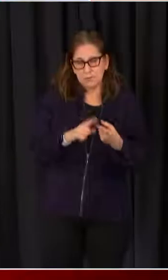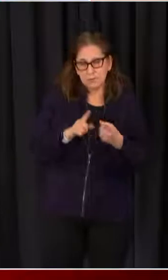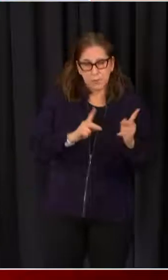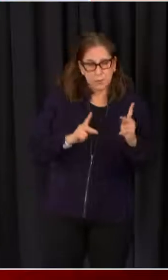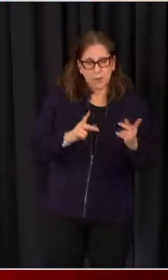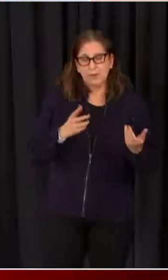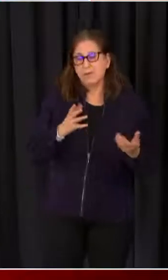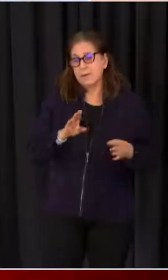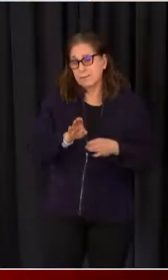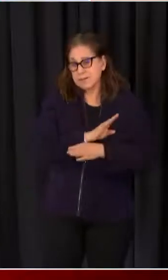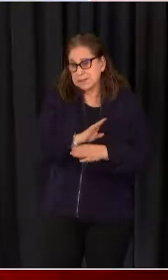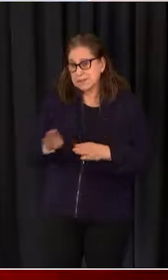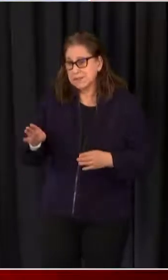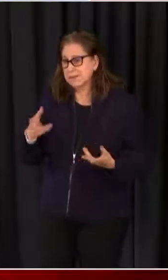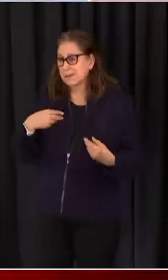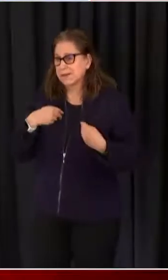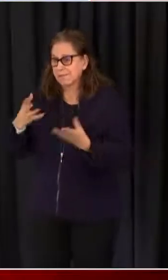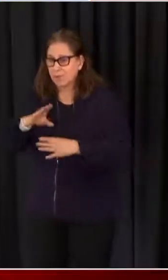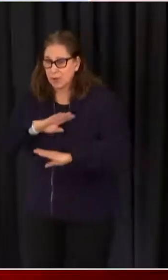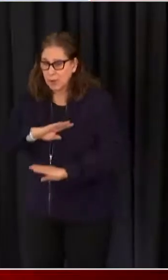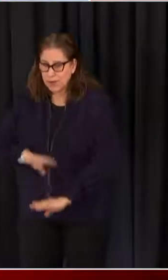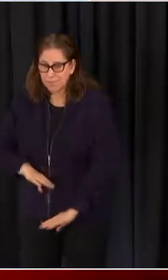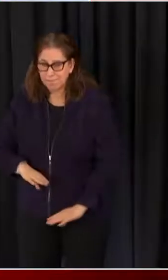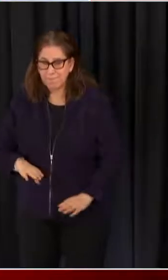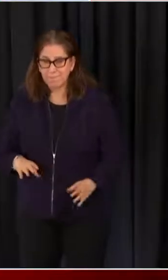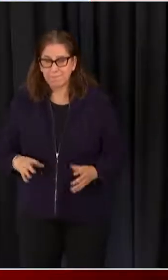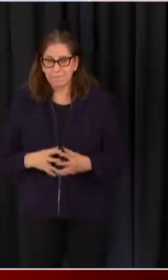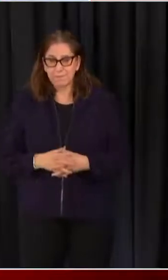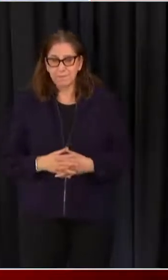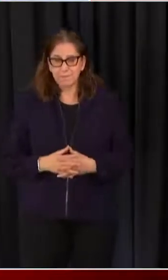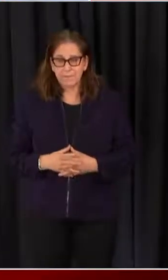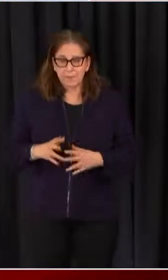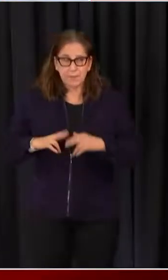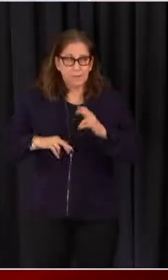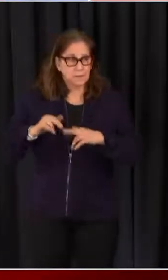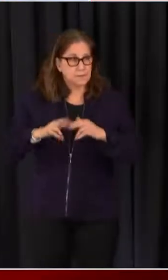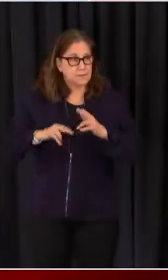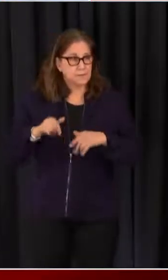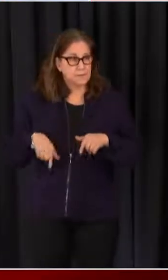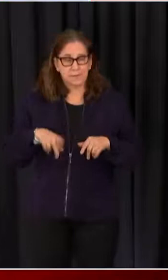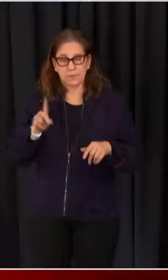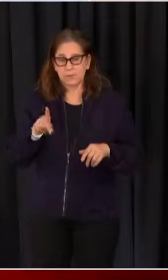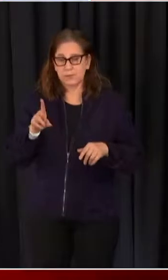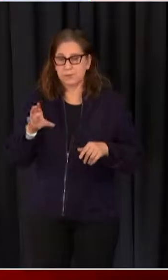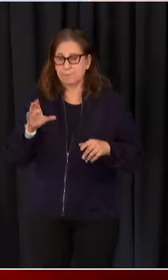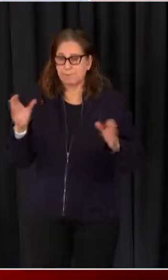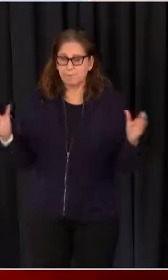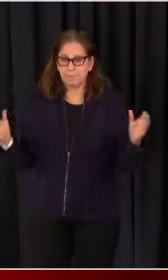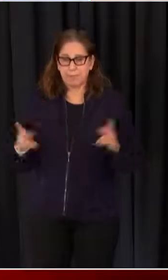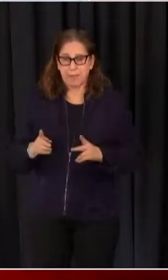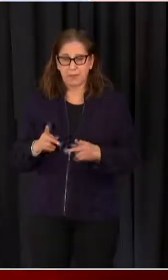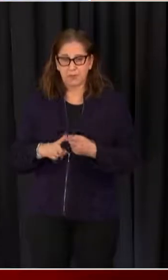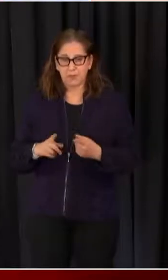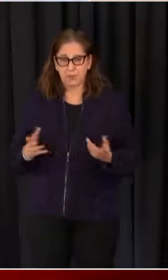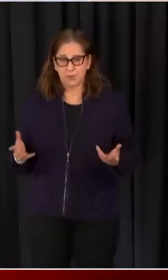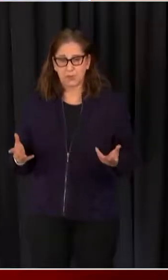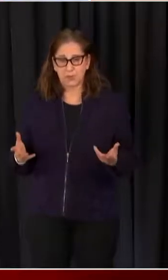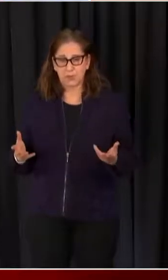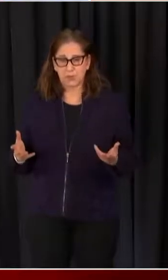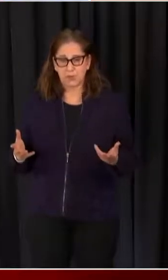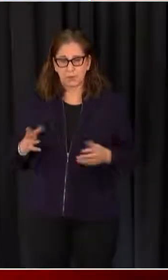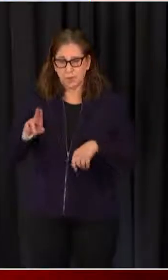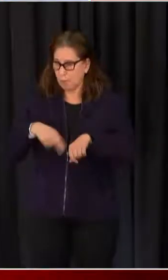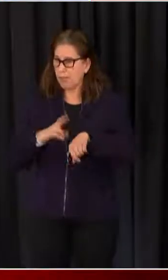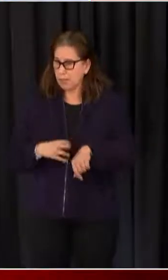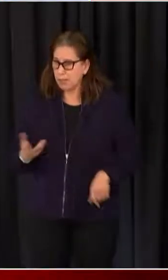how do we come back even stronger, and build those jobs back and allow those people to get back